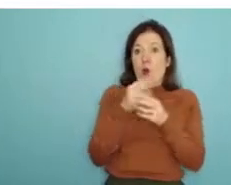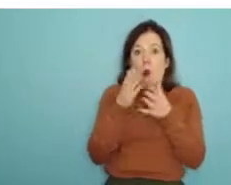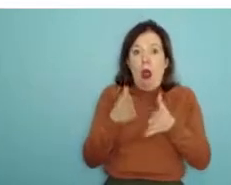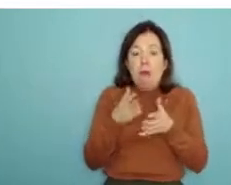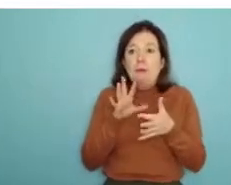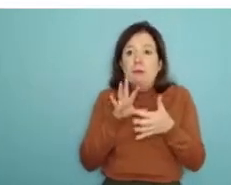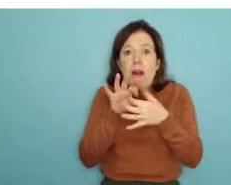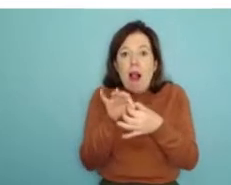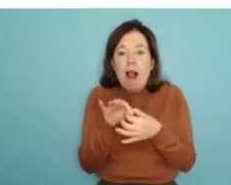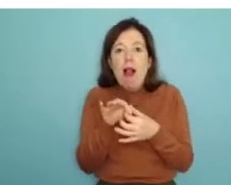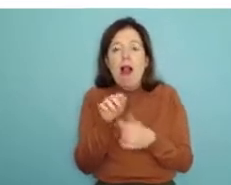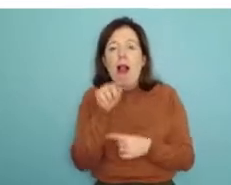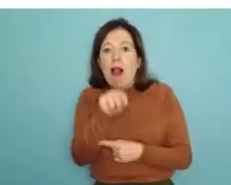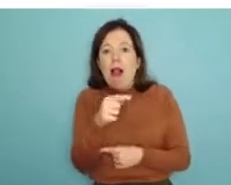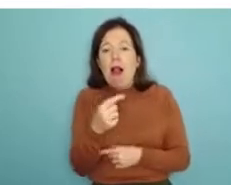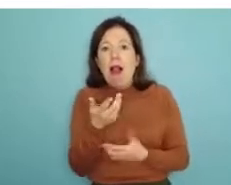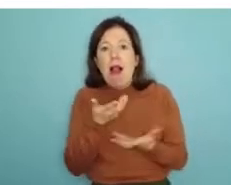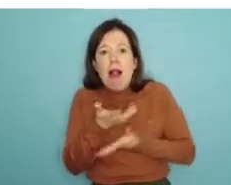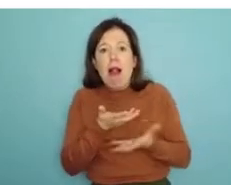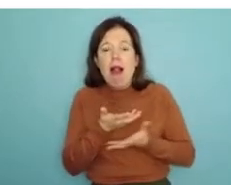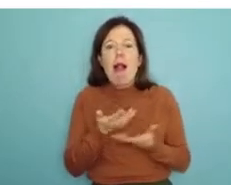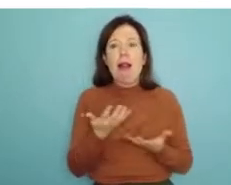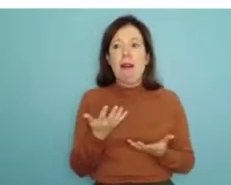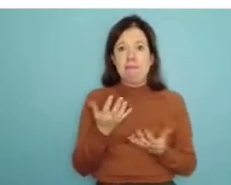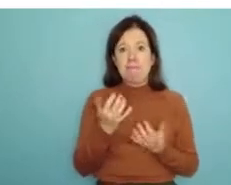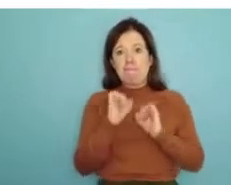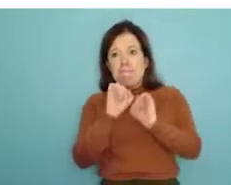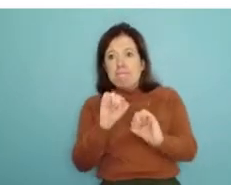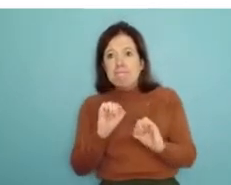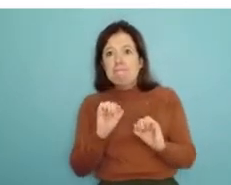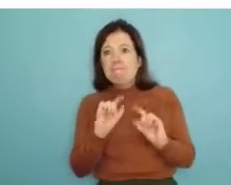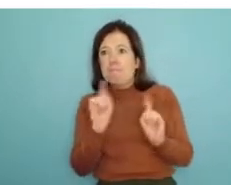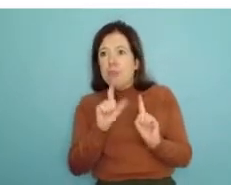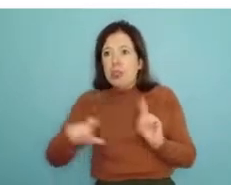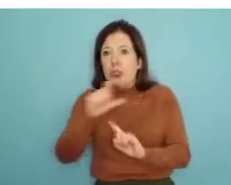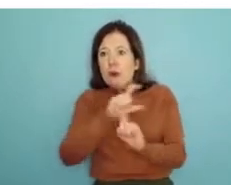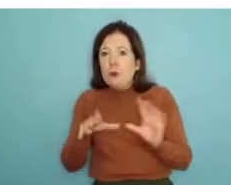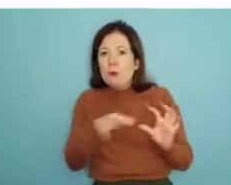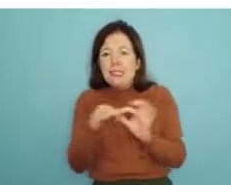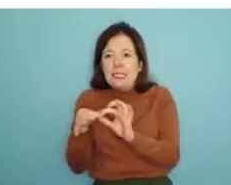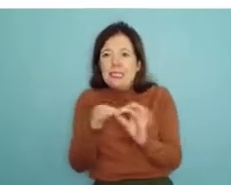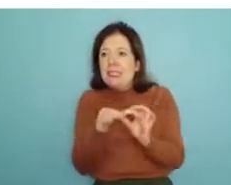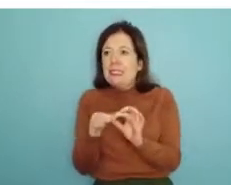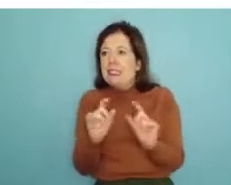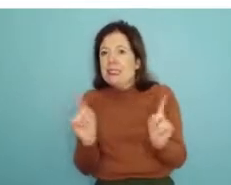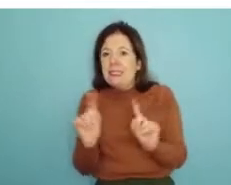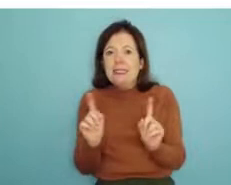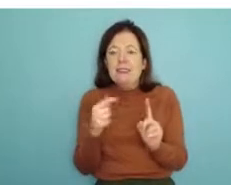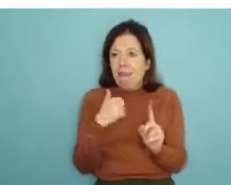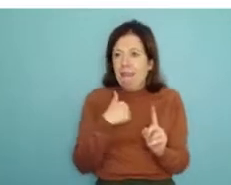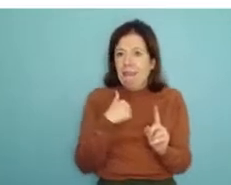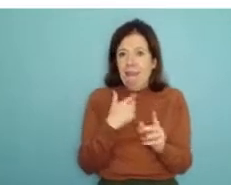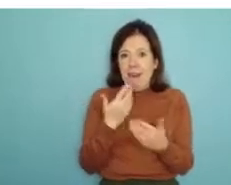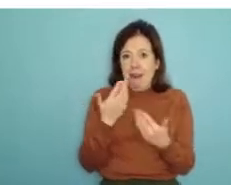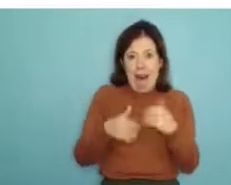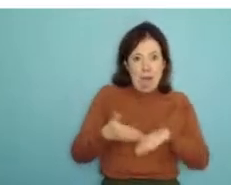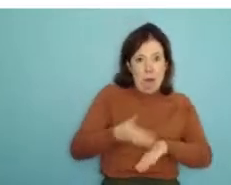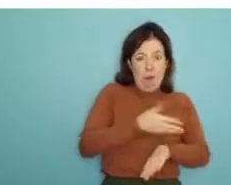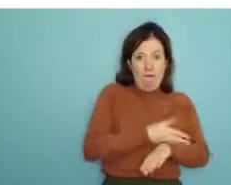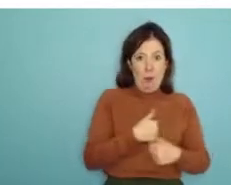that and how they work with the community and interface with them just in a way that I'd never had to do